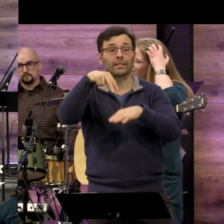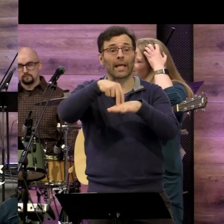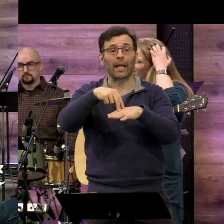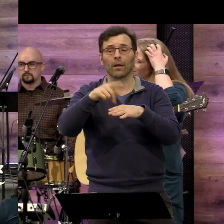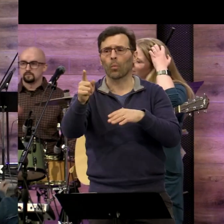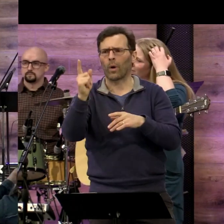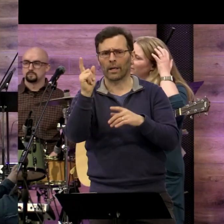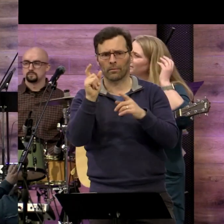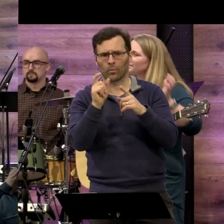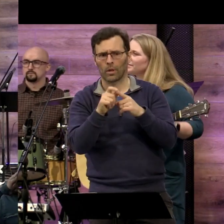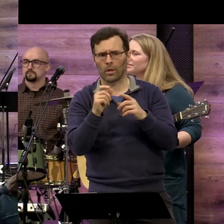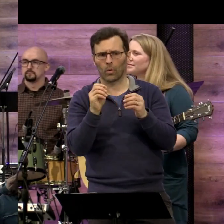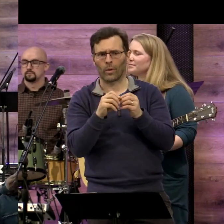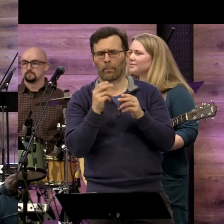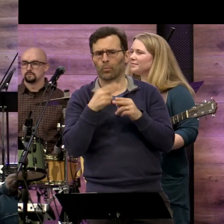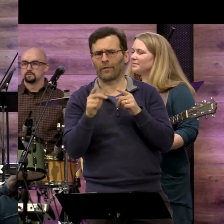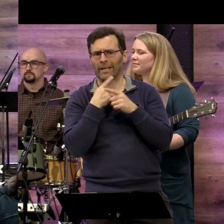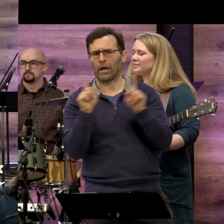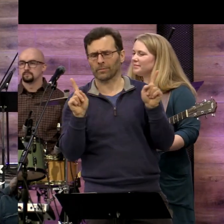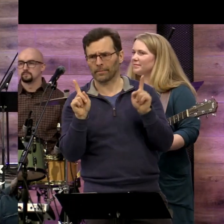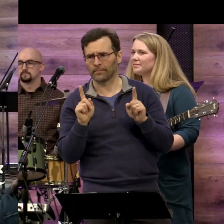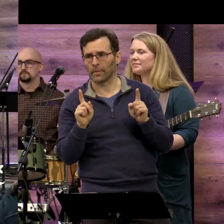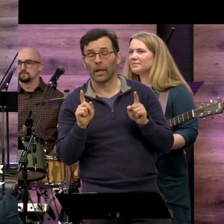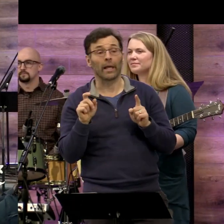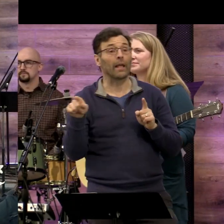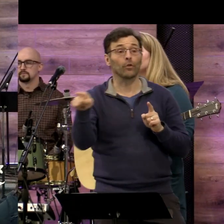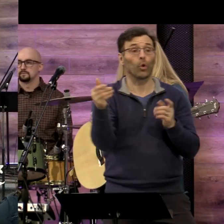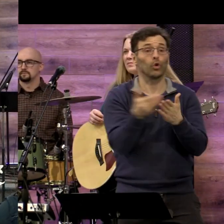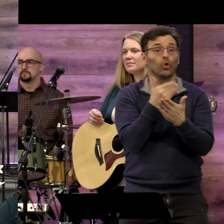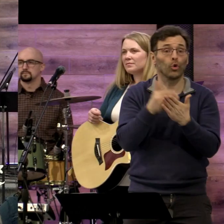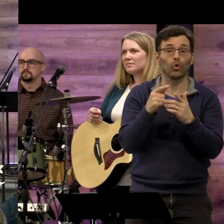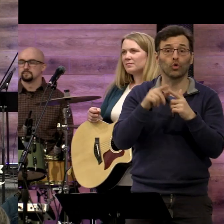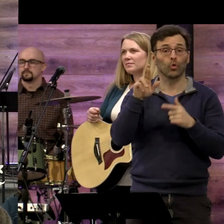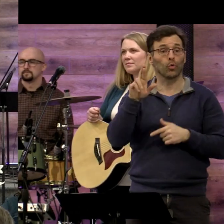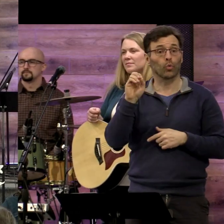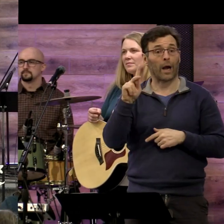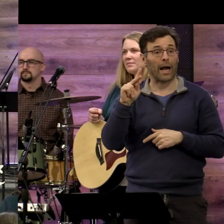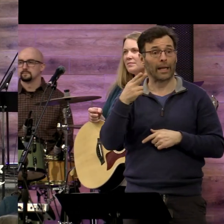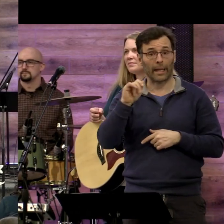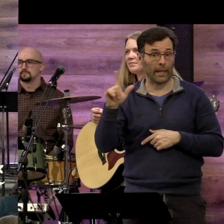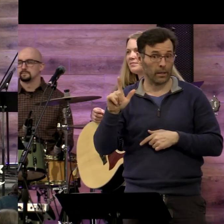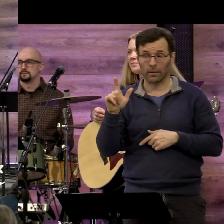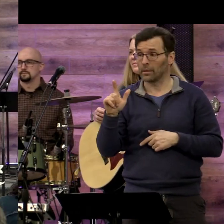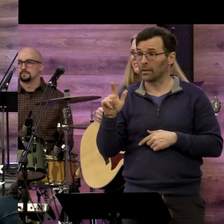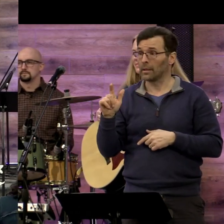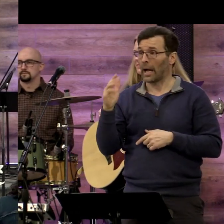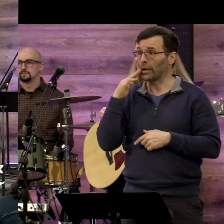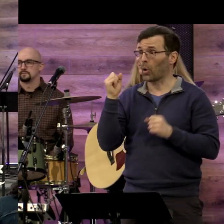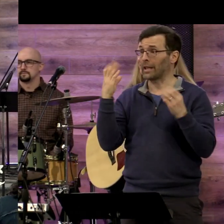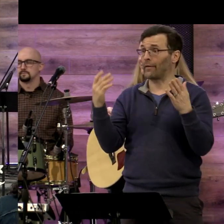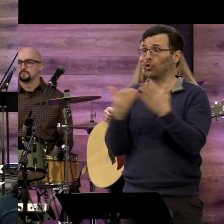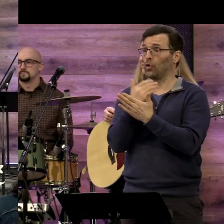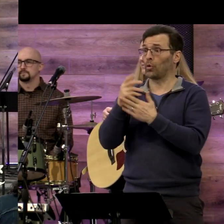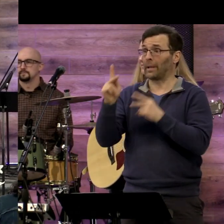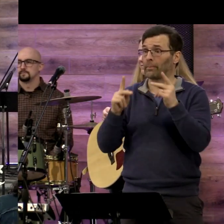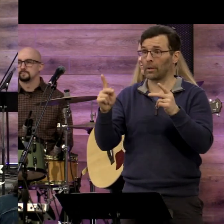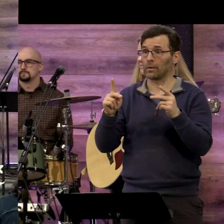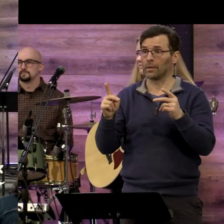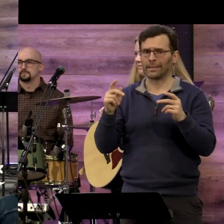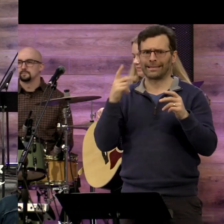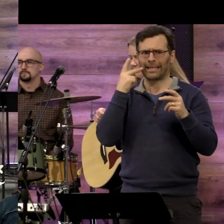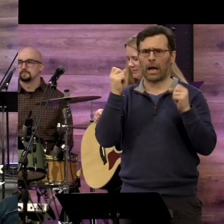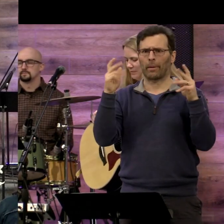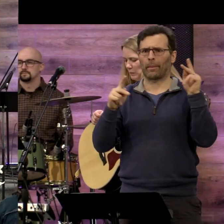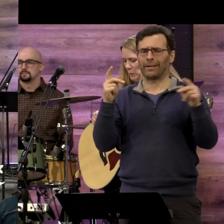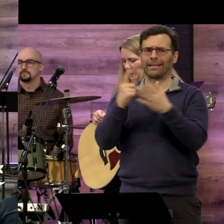have one very brief announcement. If you are new to Rock Hill, and I know that there are a lot of new people, just given the amount of people